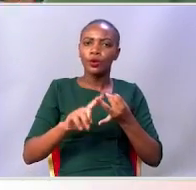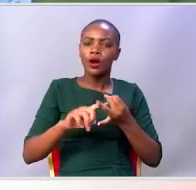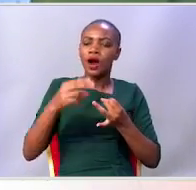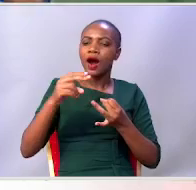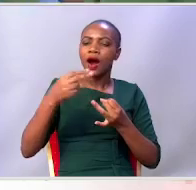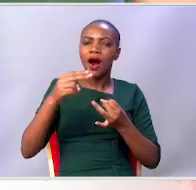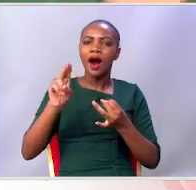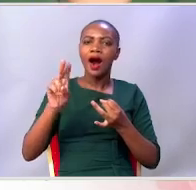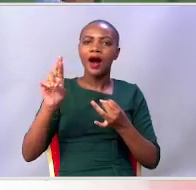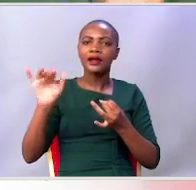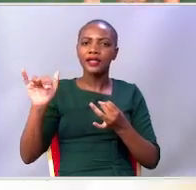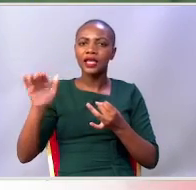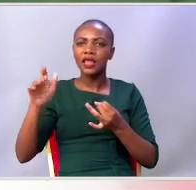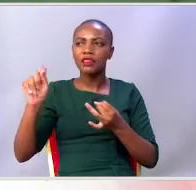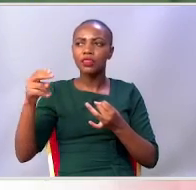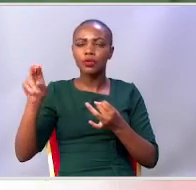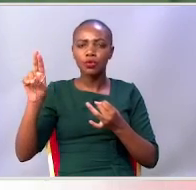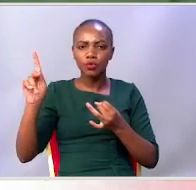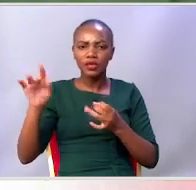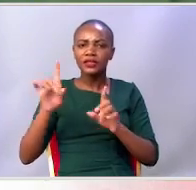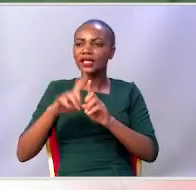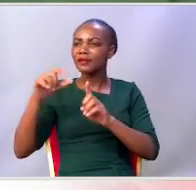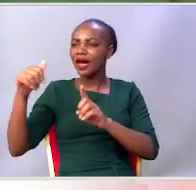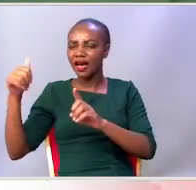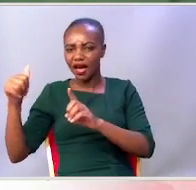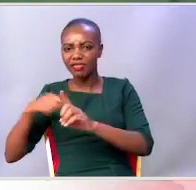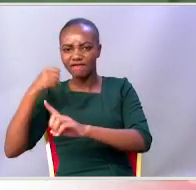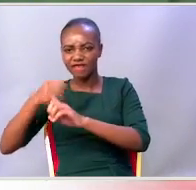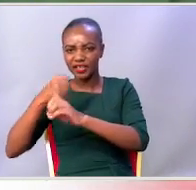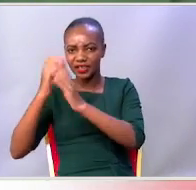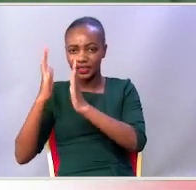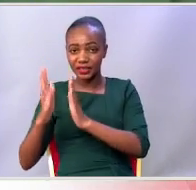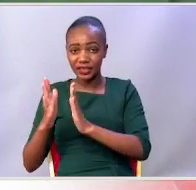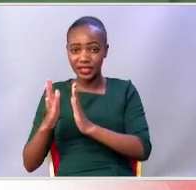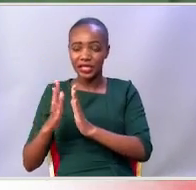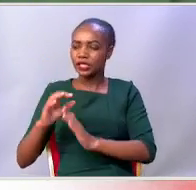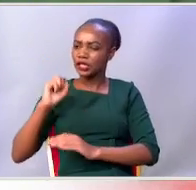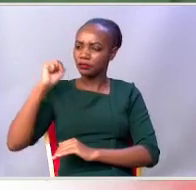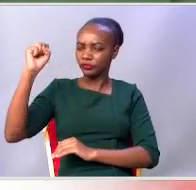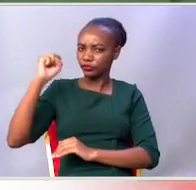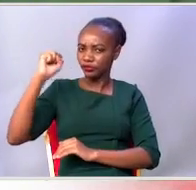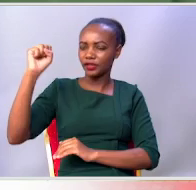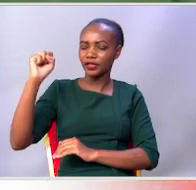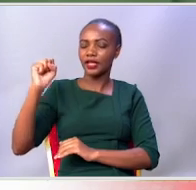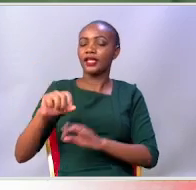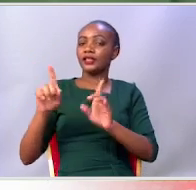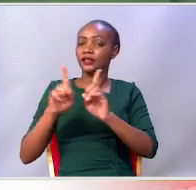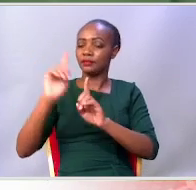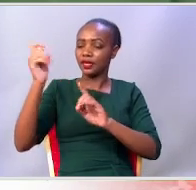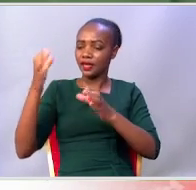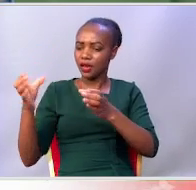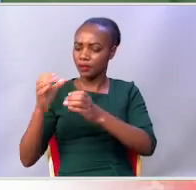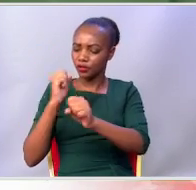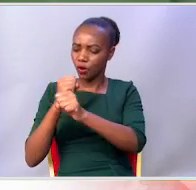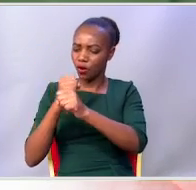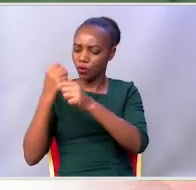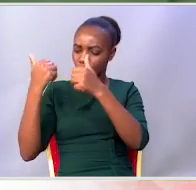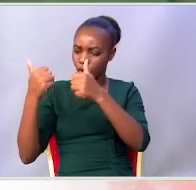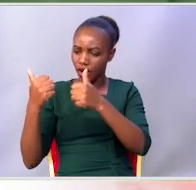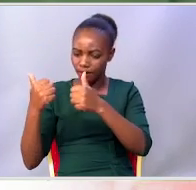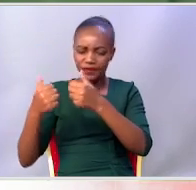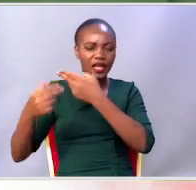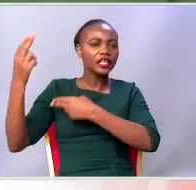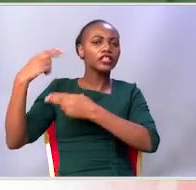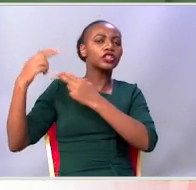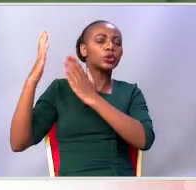and so many of those are our heroes here. Many of Kenyan patriots have worked here. Historians,